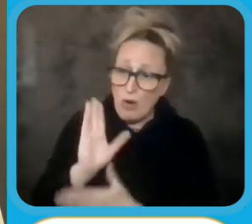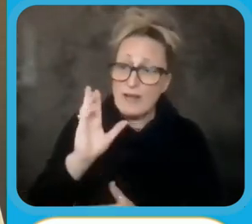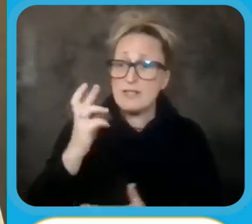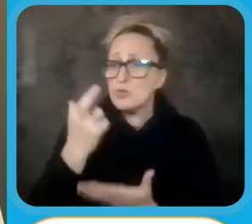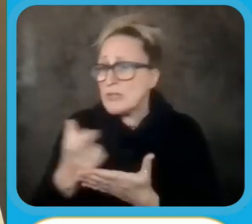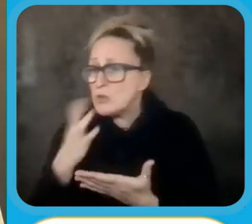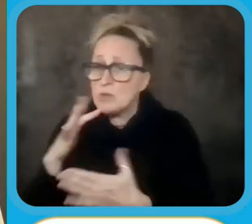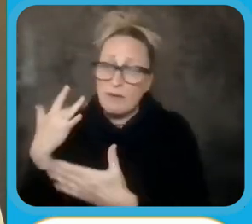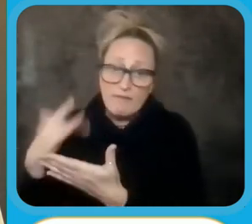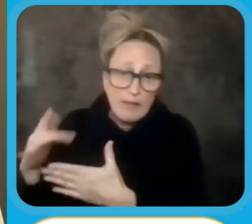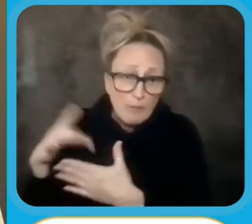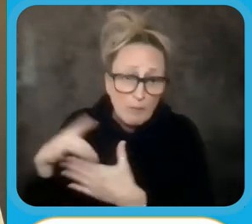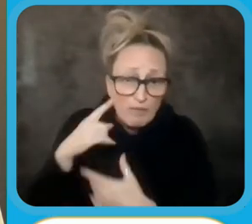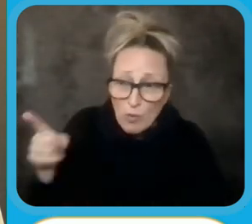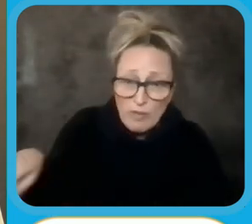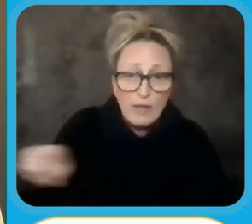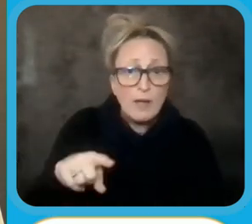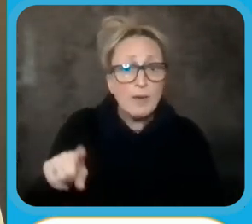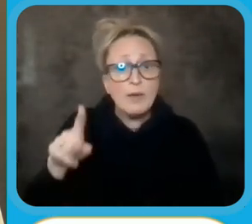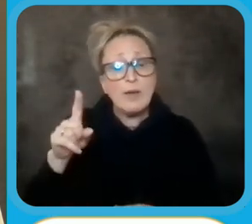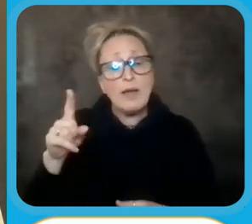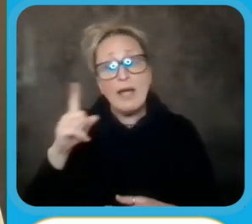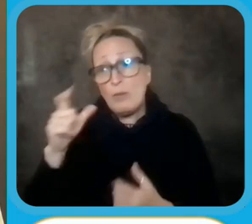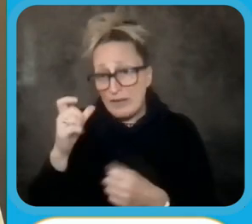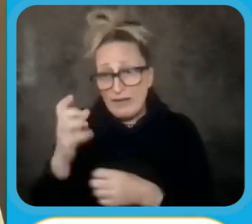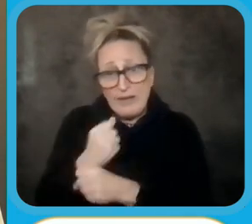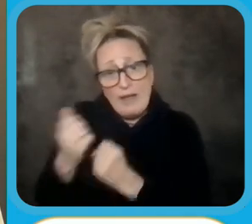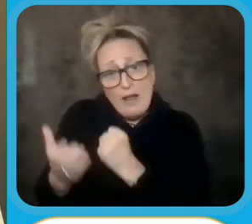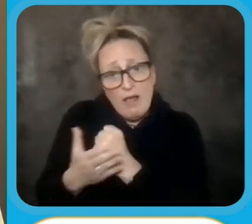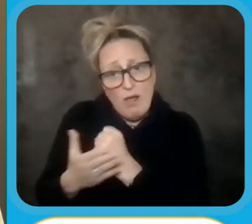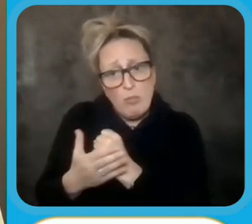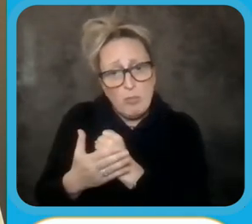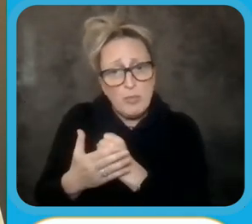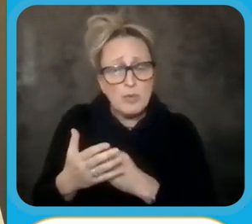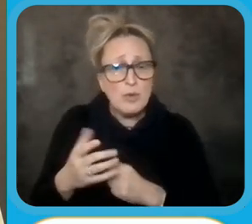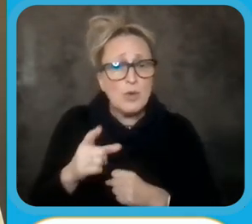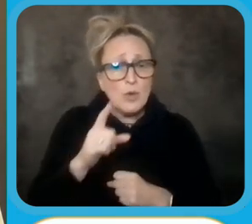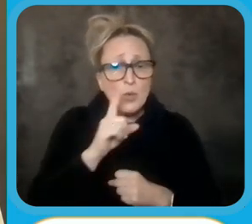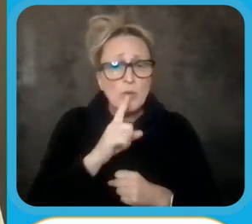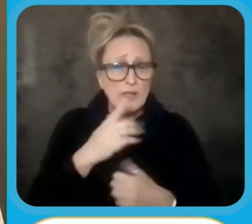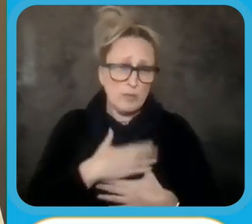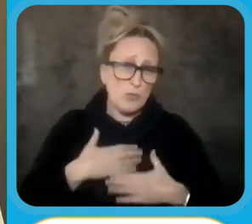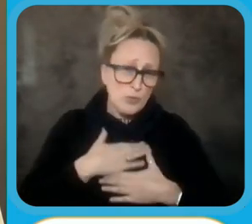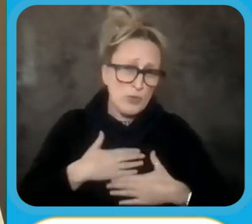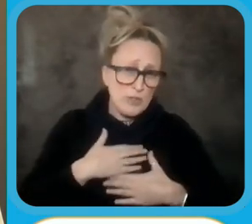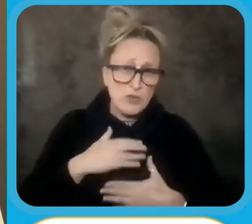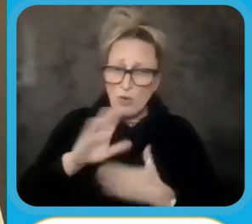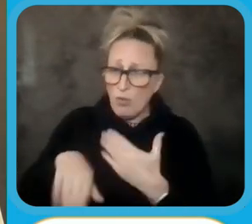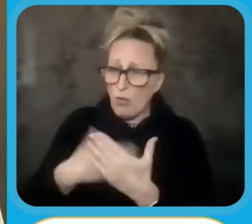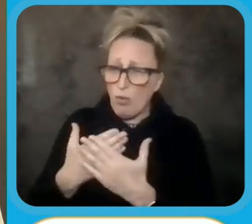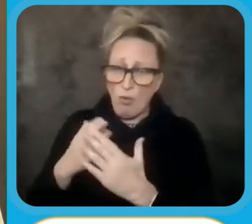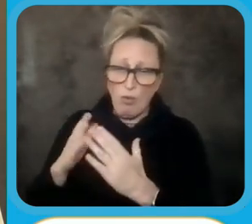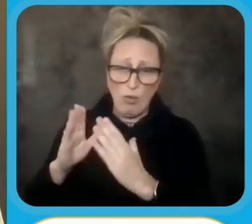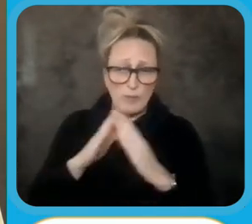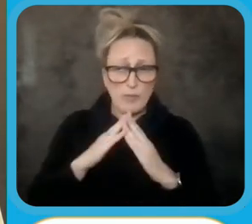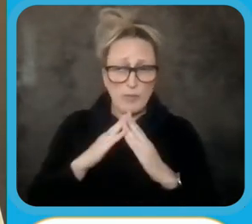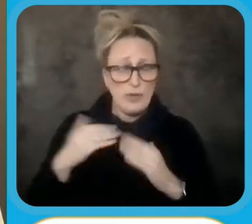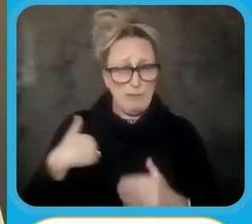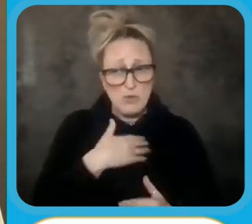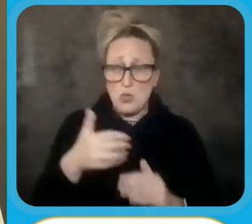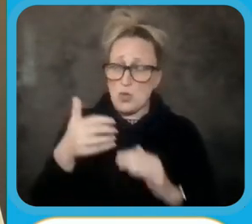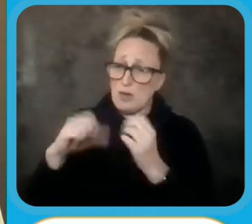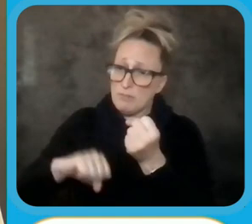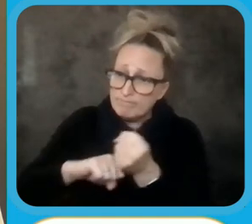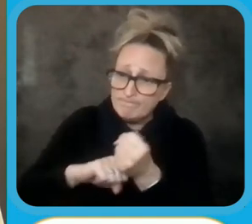resources, and where to get help. And so just really appreciate all of the community members who are allies, who